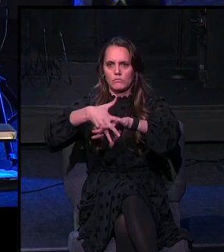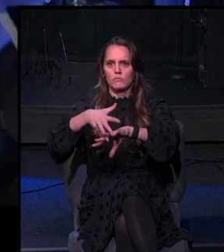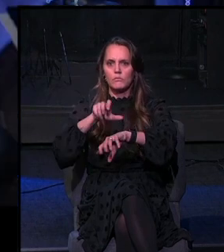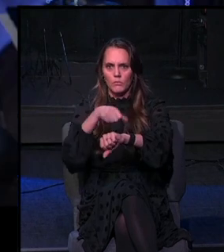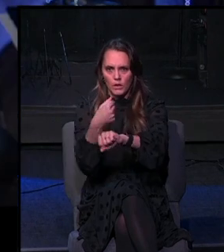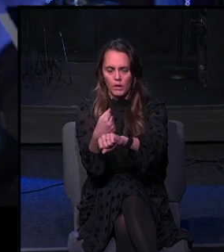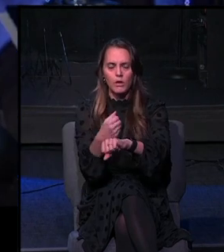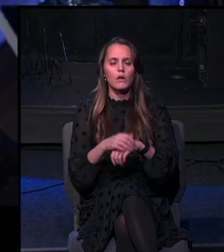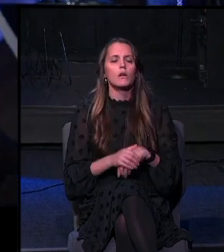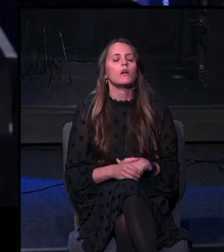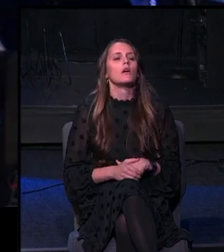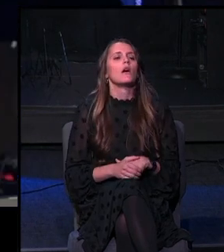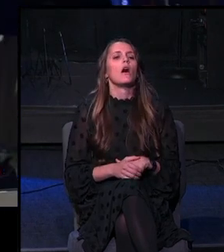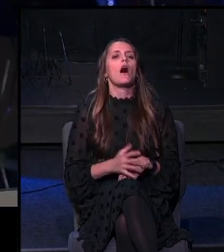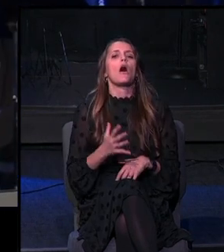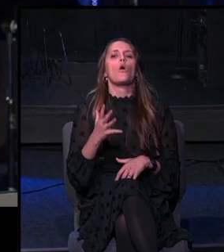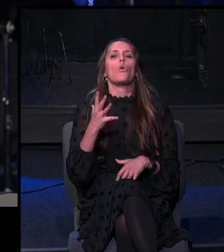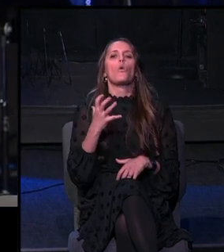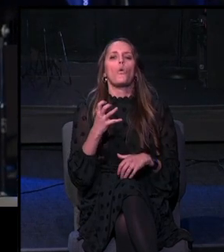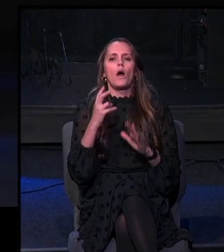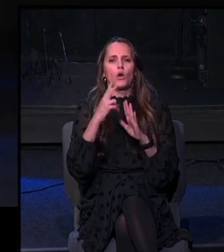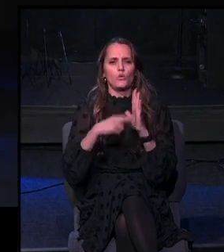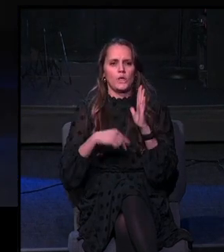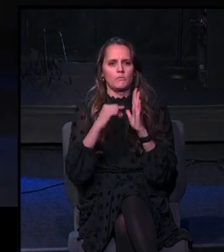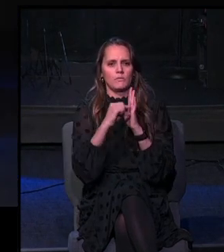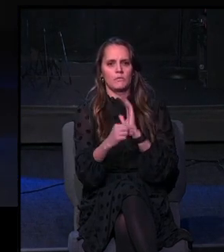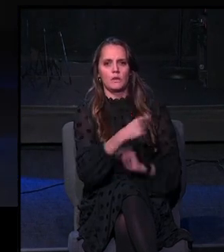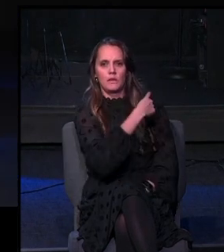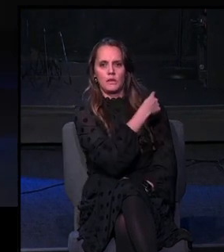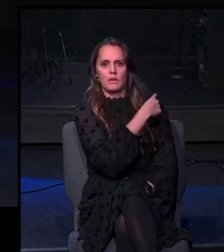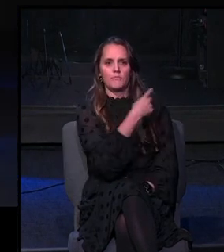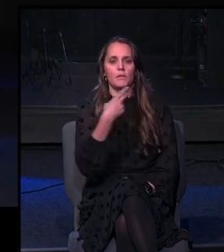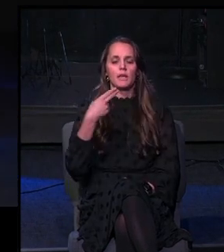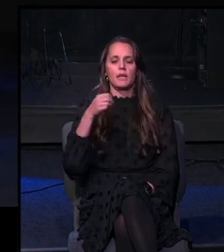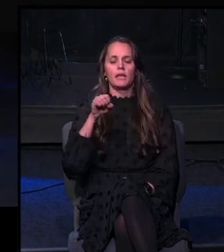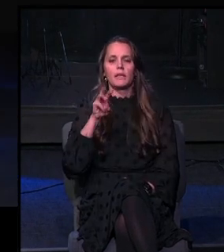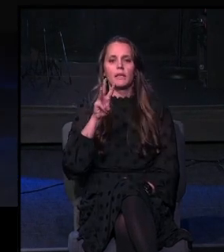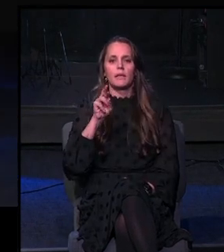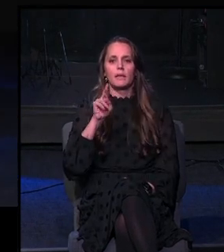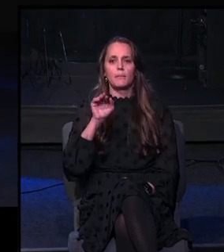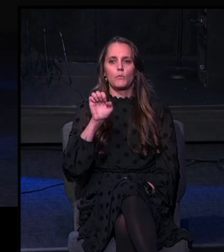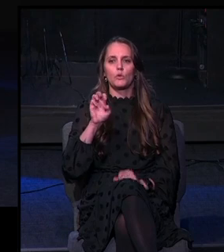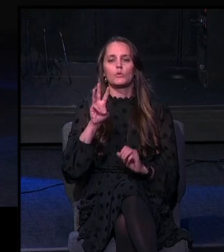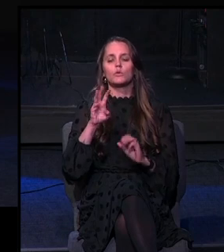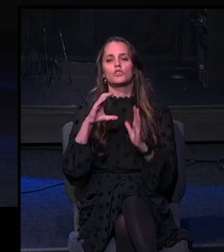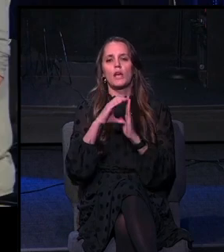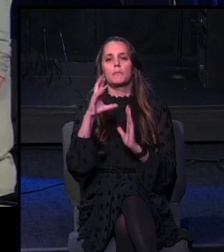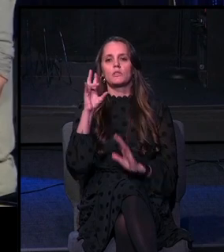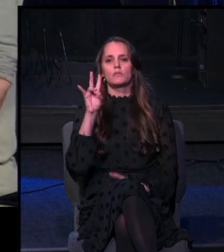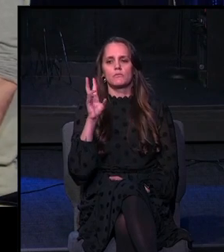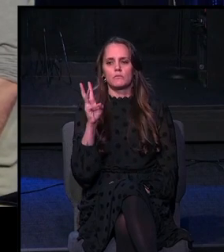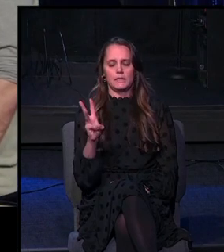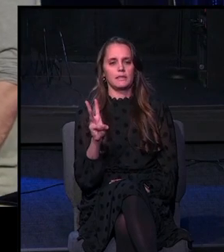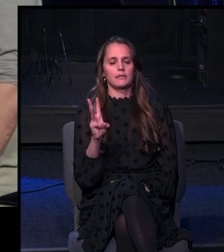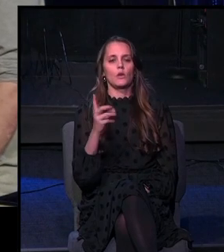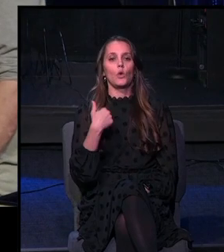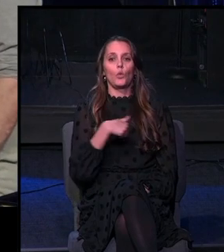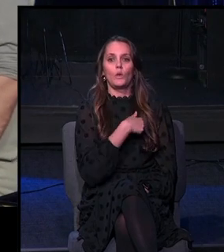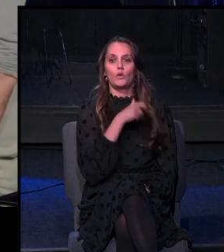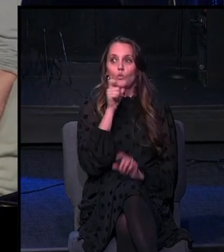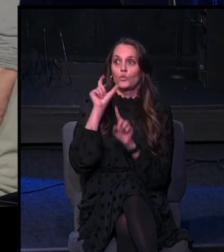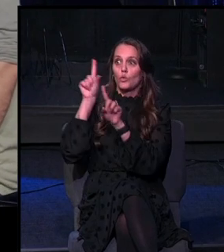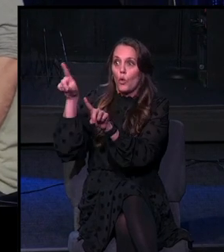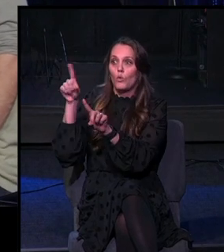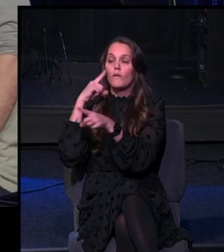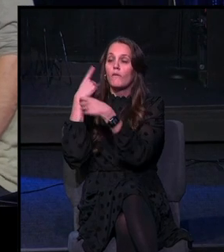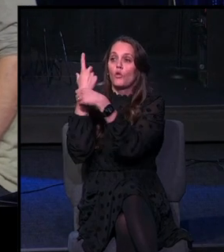series is built on again. And it's found in Hebrews. And it goes like this. Hebrews chapter 6. Therefore, we who have fled to him for refuge can have